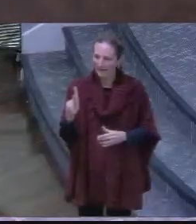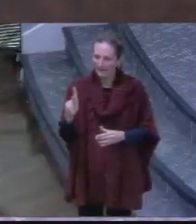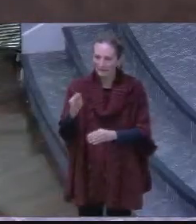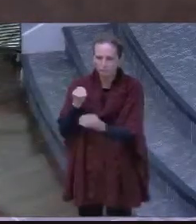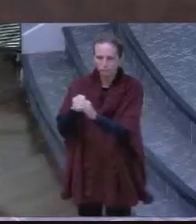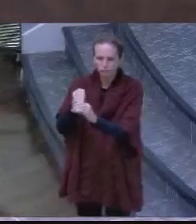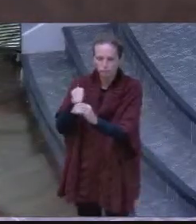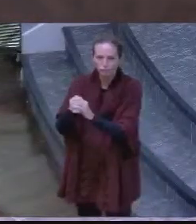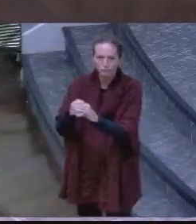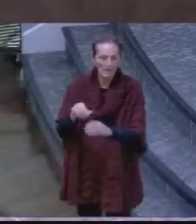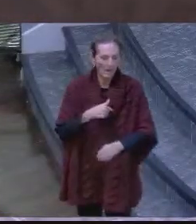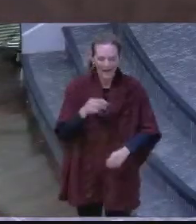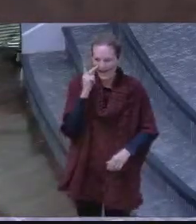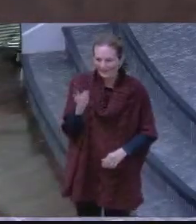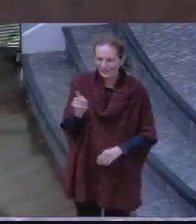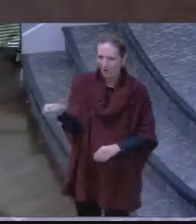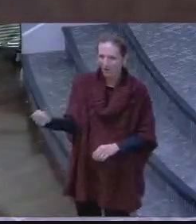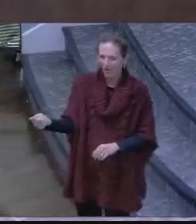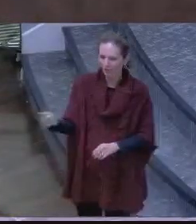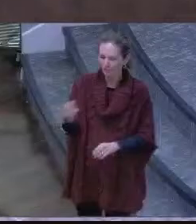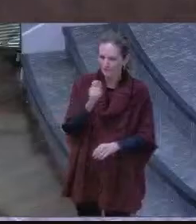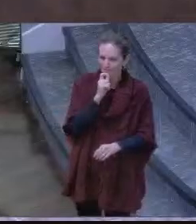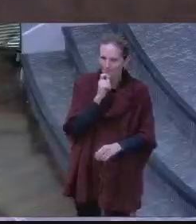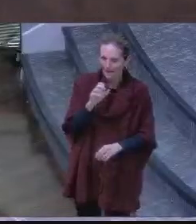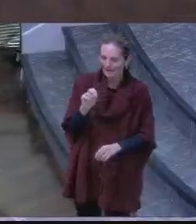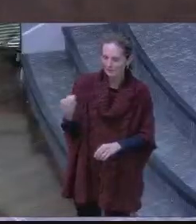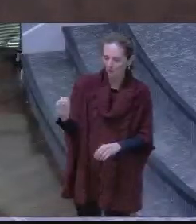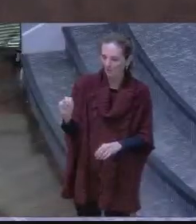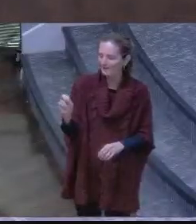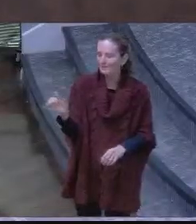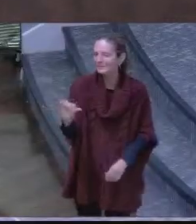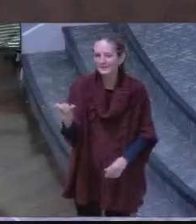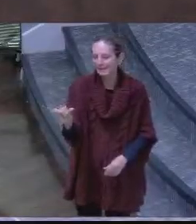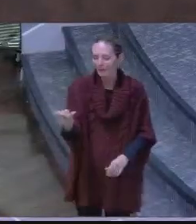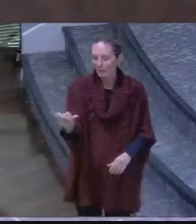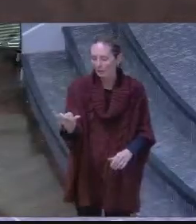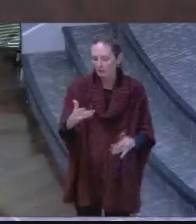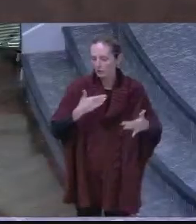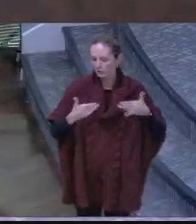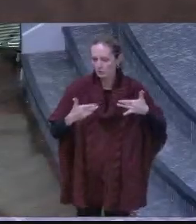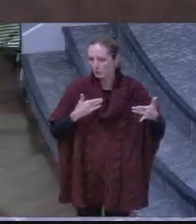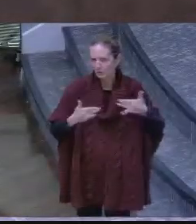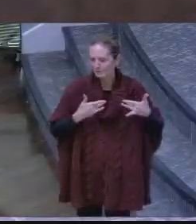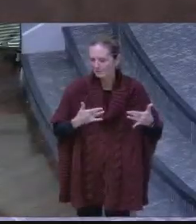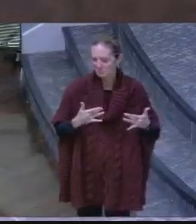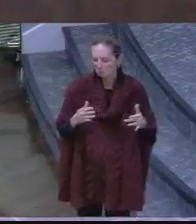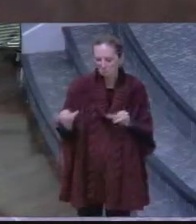other microphones on, so I don't want to monopolize, but it was the similar concerns,